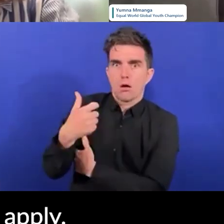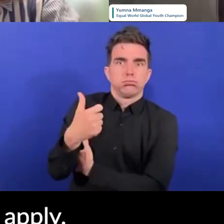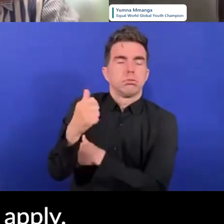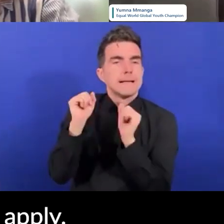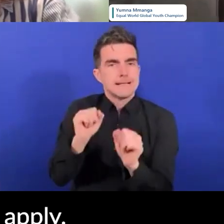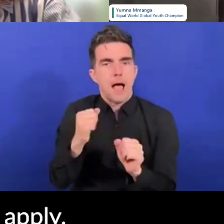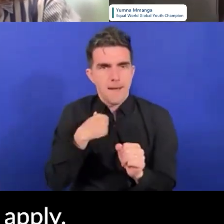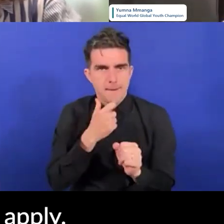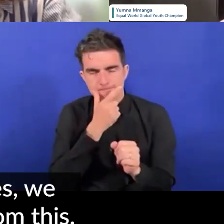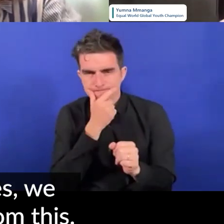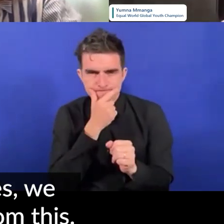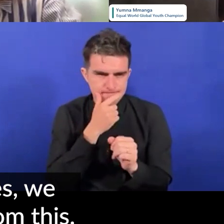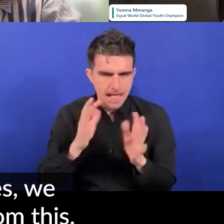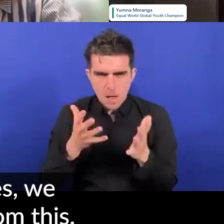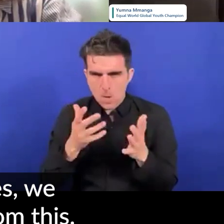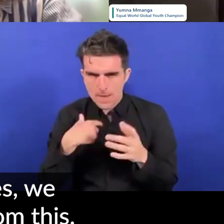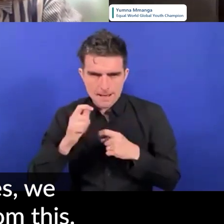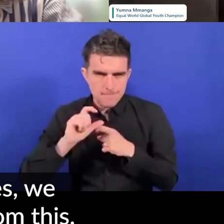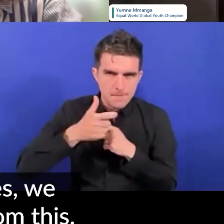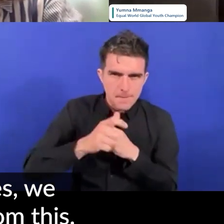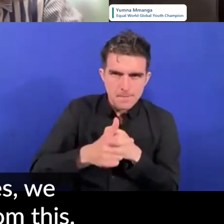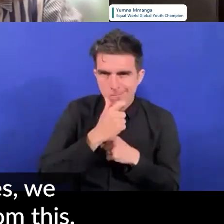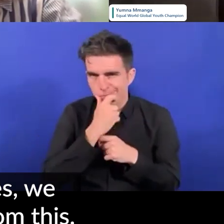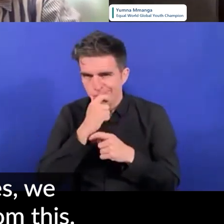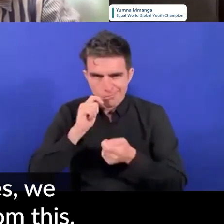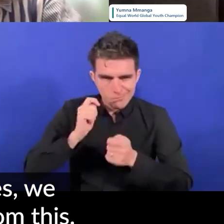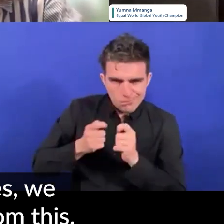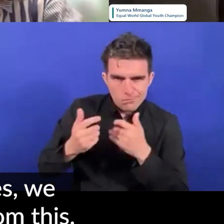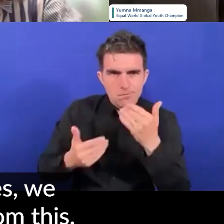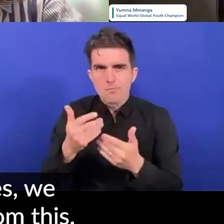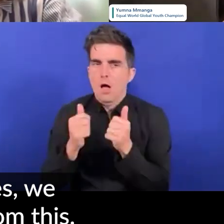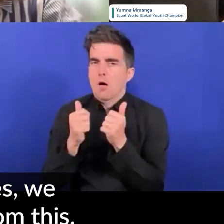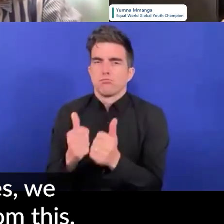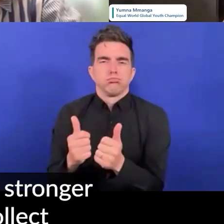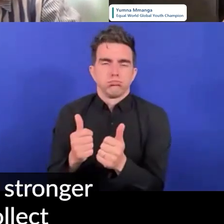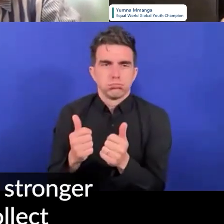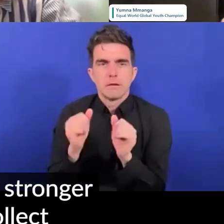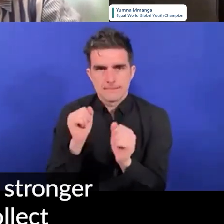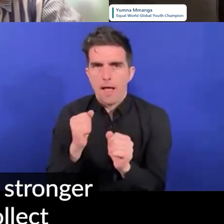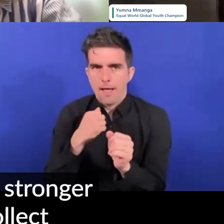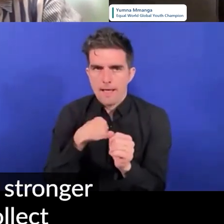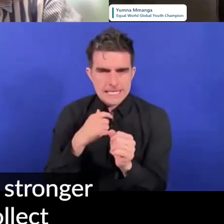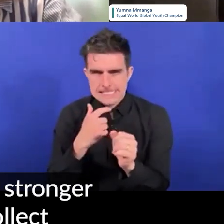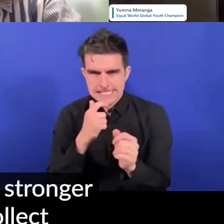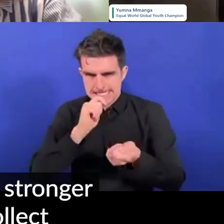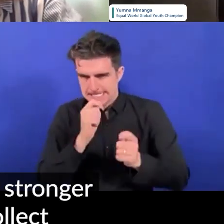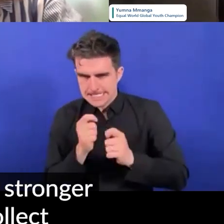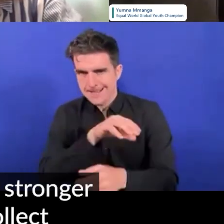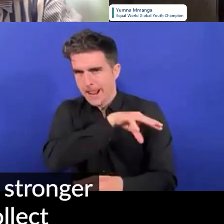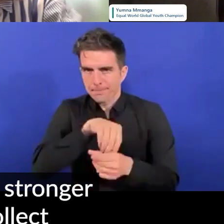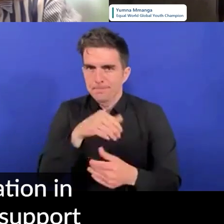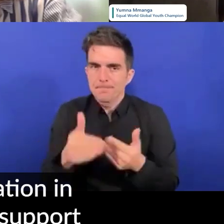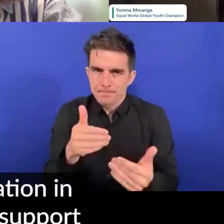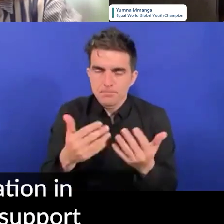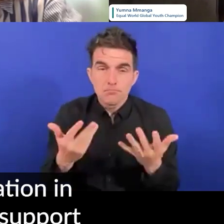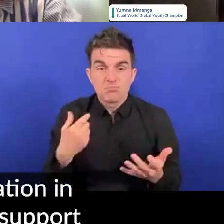also apply. So in short, yes, we have learned from this. We need to build stronger systems to